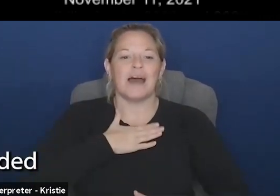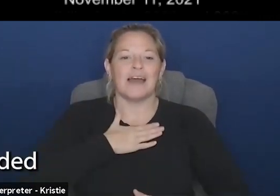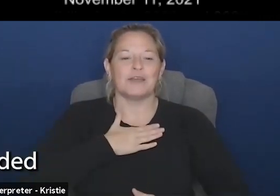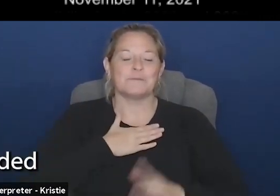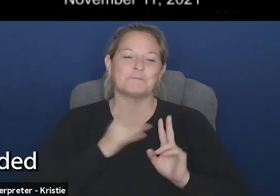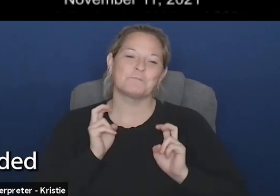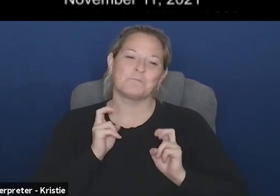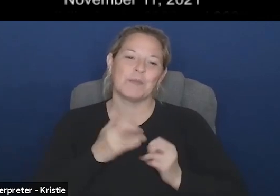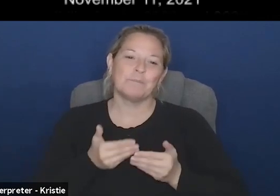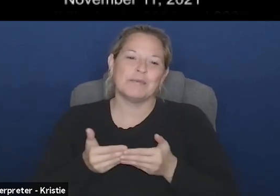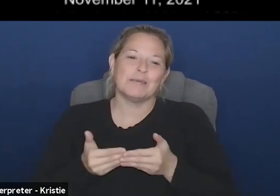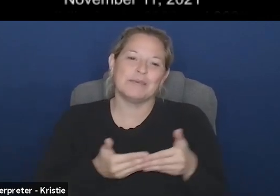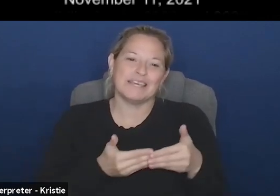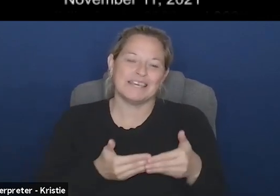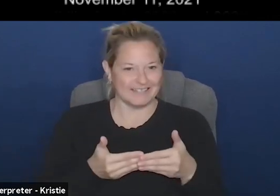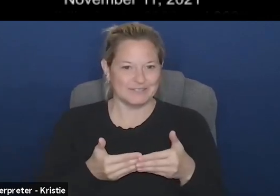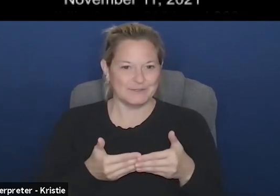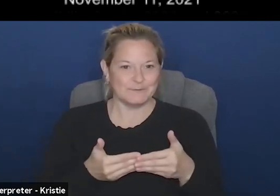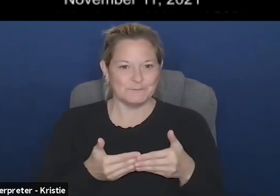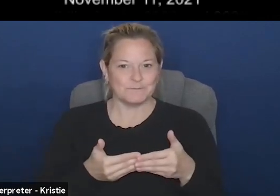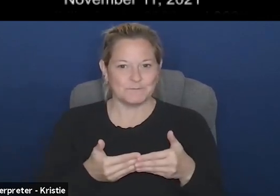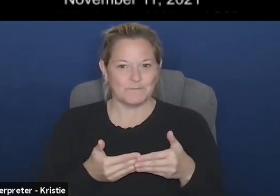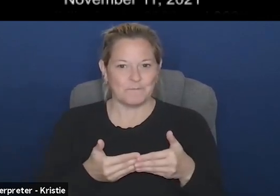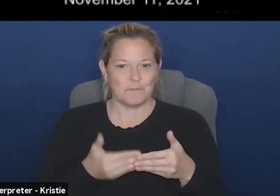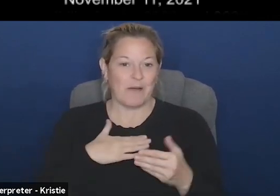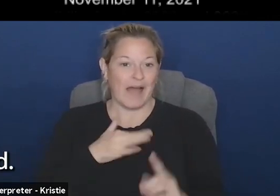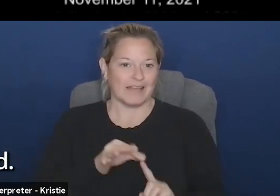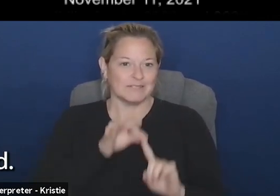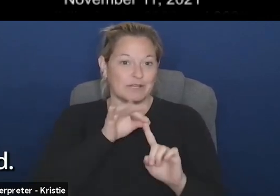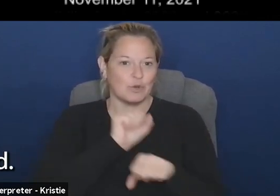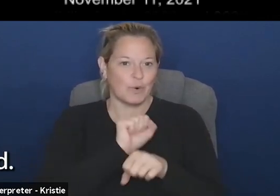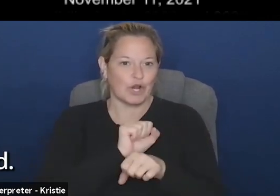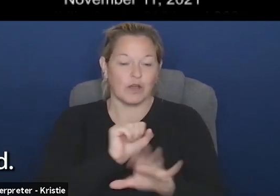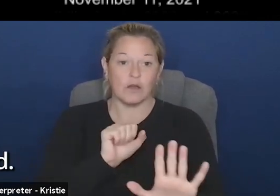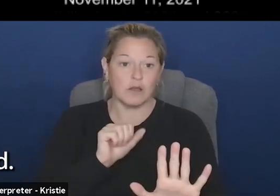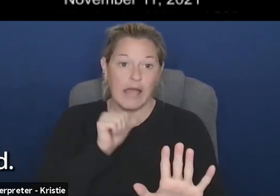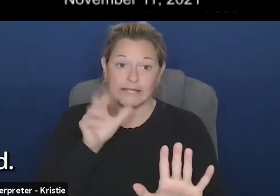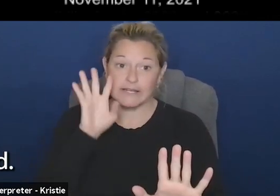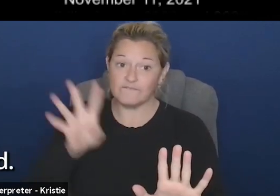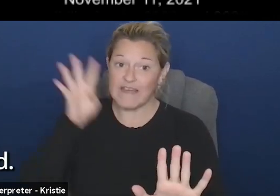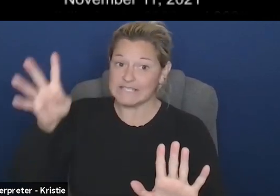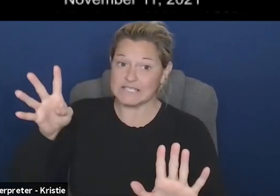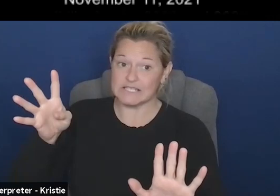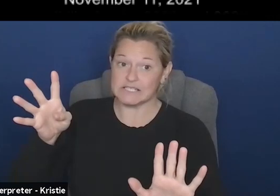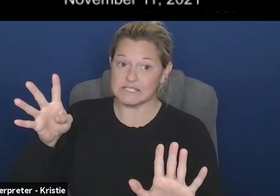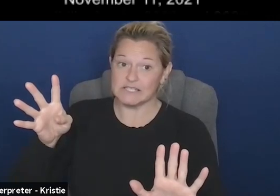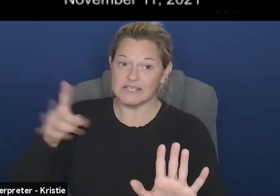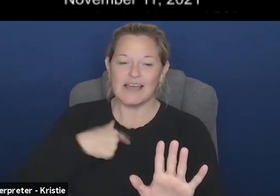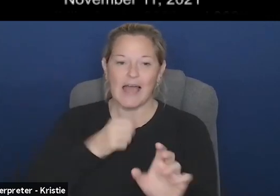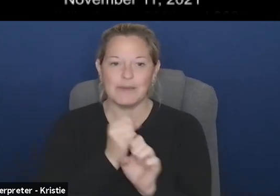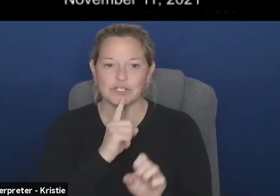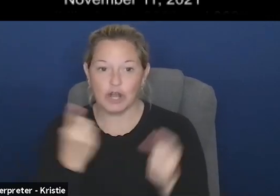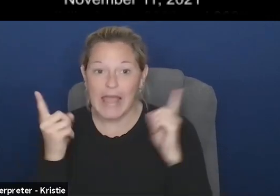babies, and we included these with I didn't invent this. I just sort of made sure that it happened. But the idea